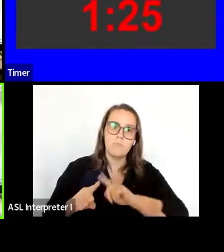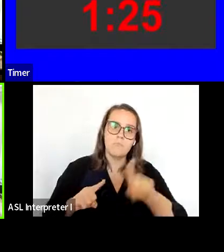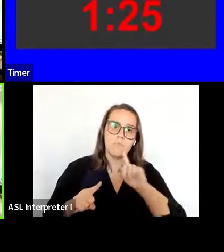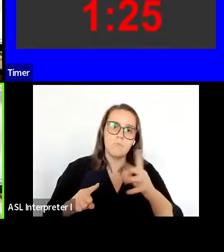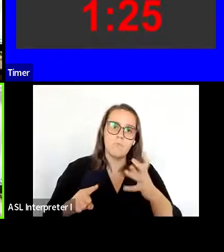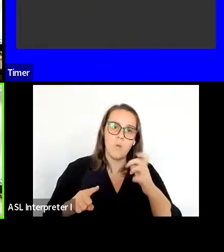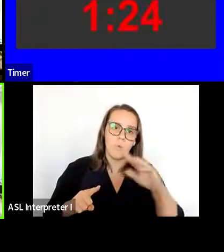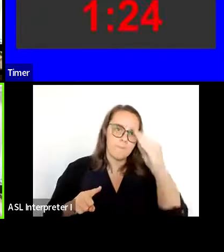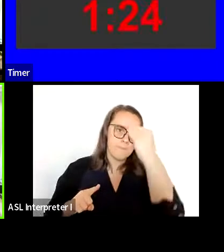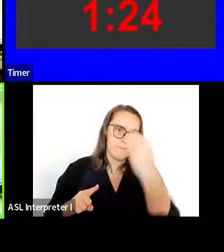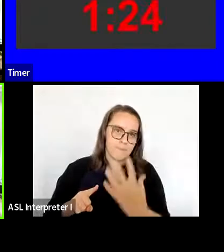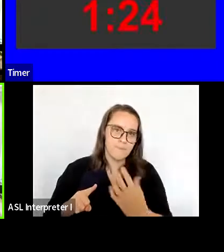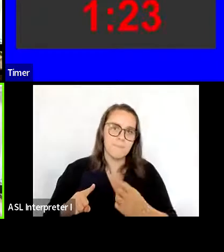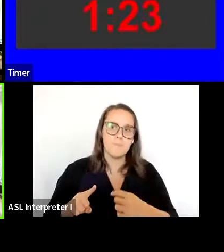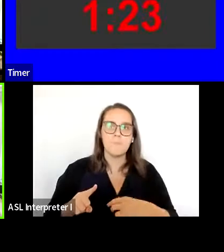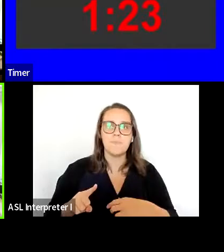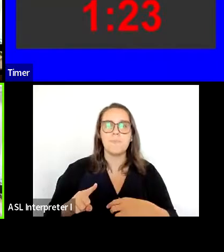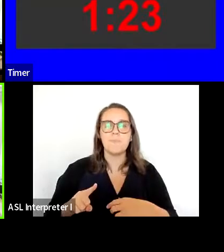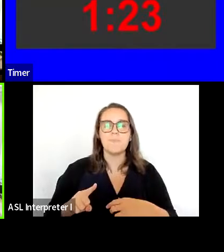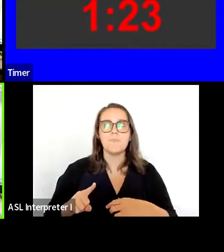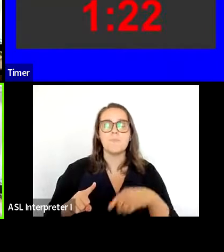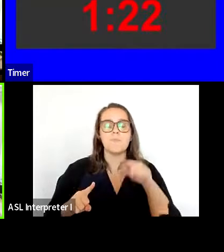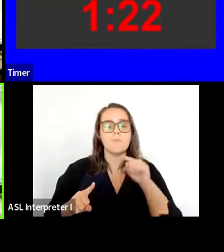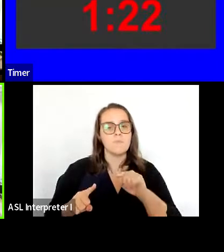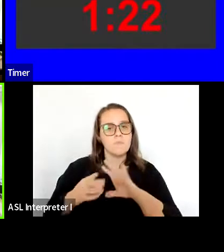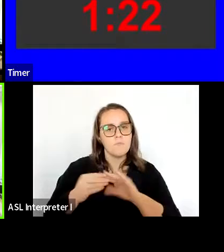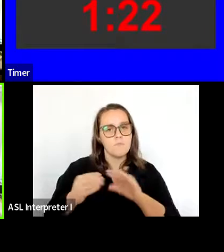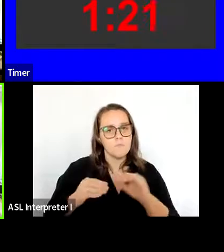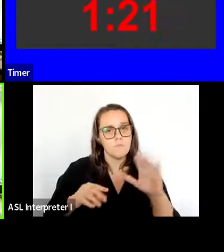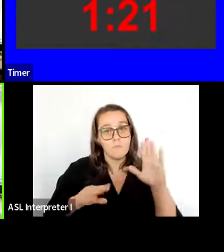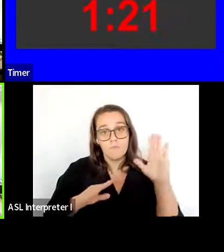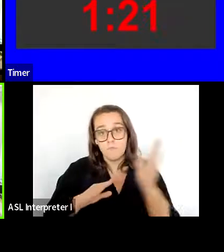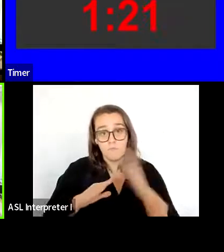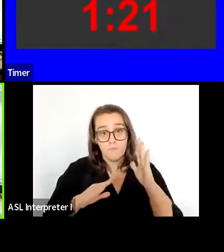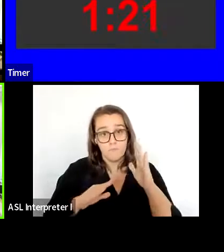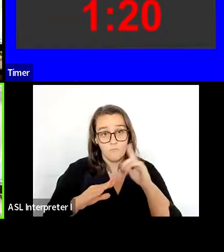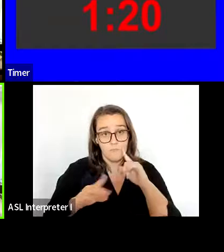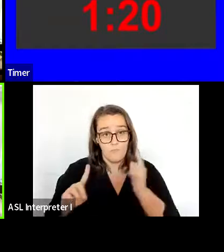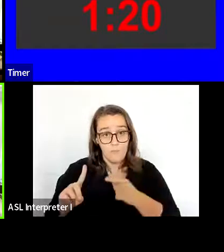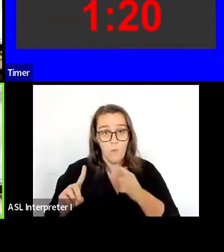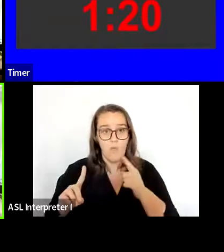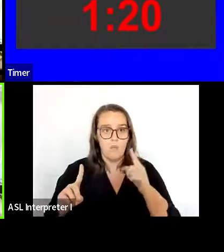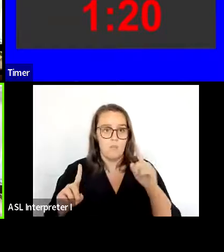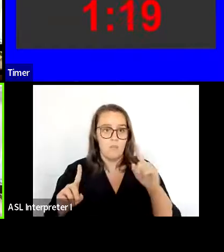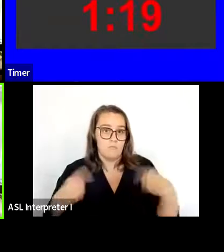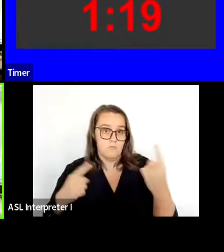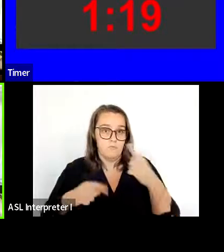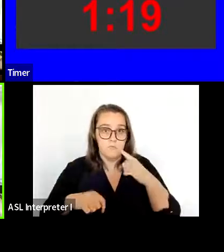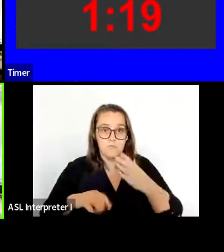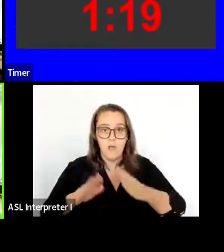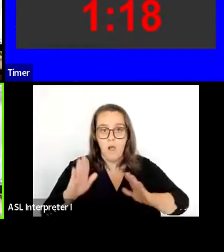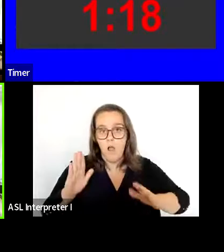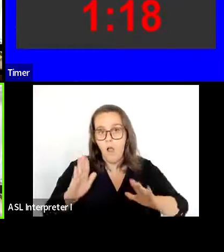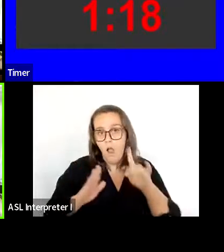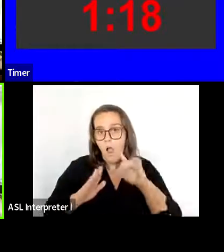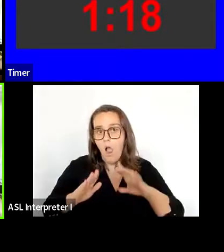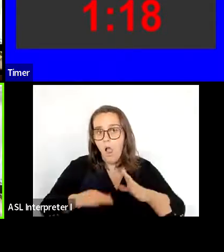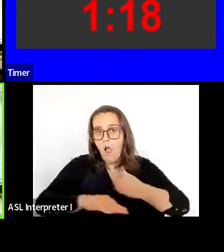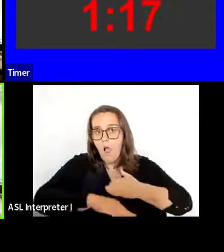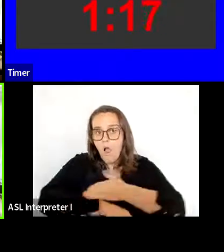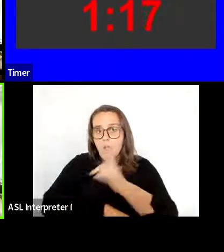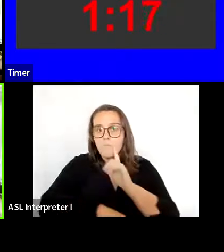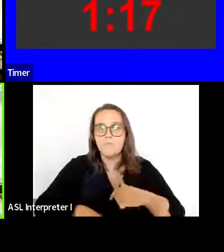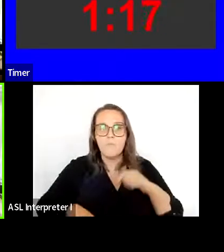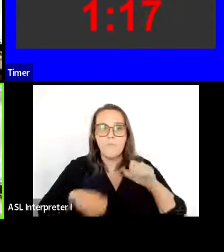to note, though, that you make an excellent point, because as we've ramped up, for example, bike